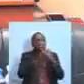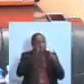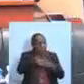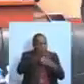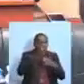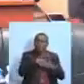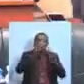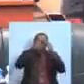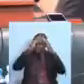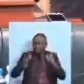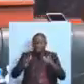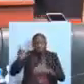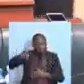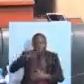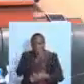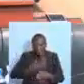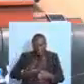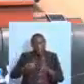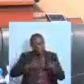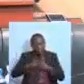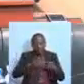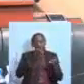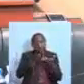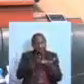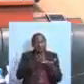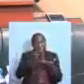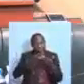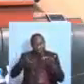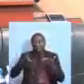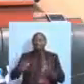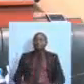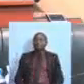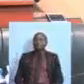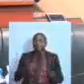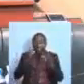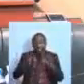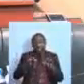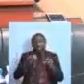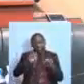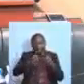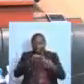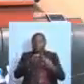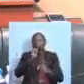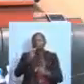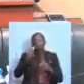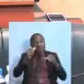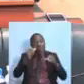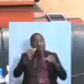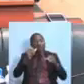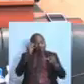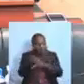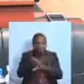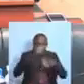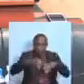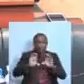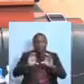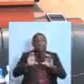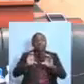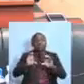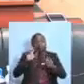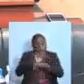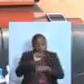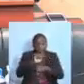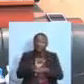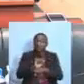House. We need your serious ruling on this matter, Madam Speaker. And if our colleagues are not ready to continue managing the affairs of the state, they